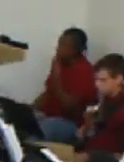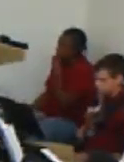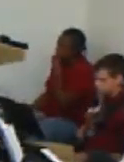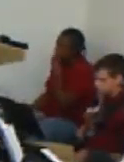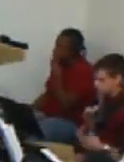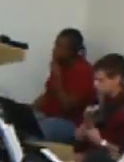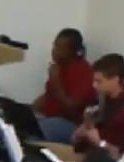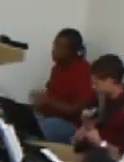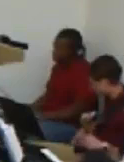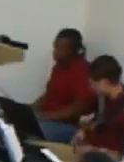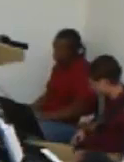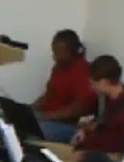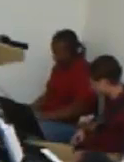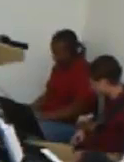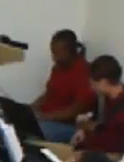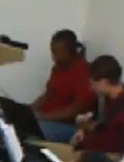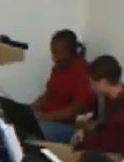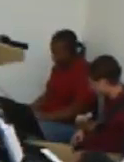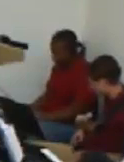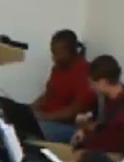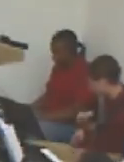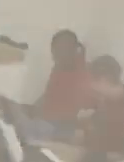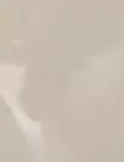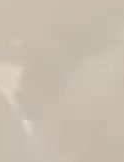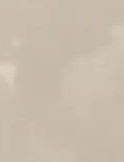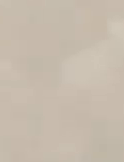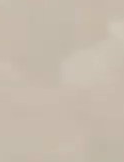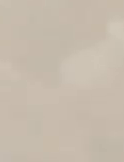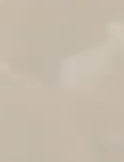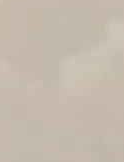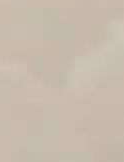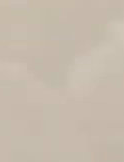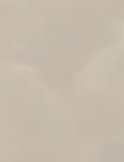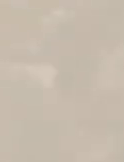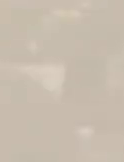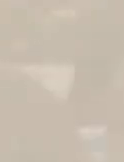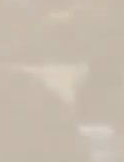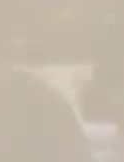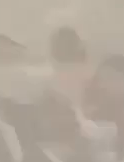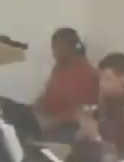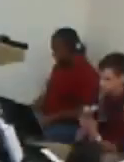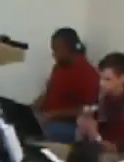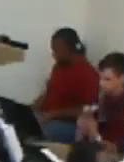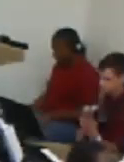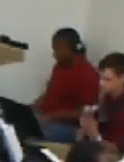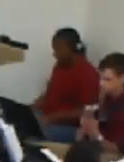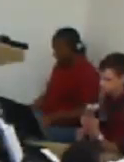Blessed be the name of the Lord. Let us have two words of adoration to the Lord.